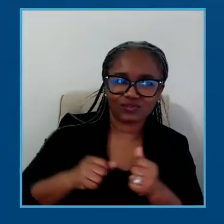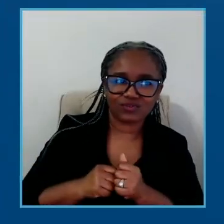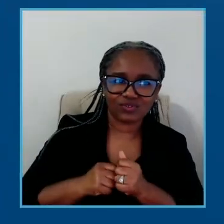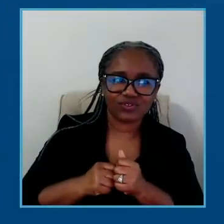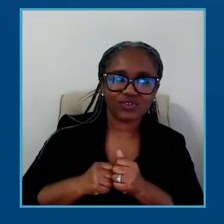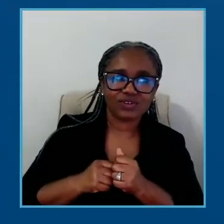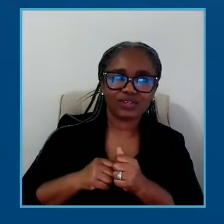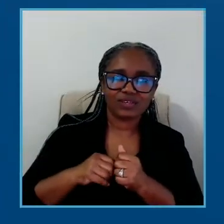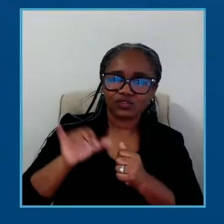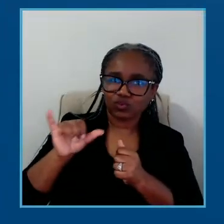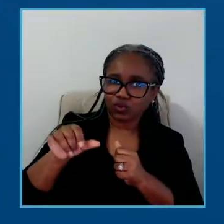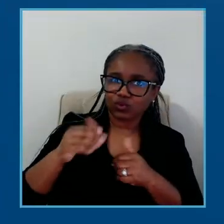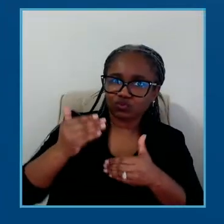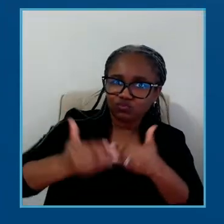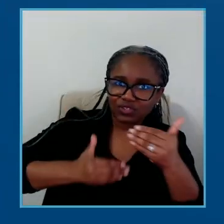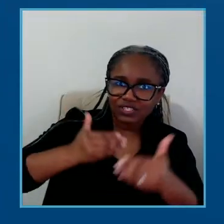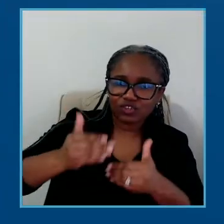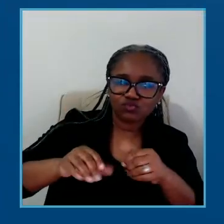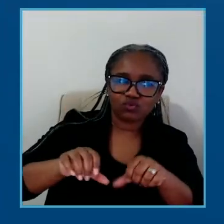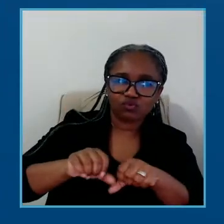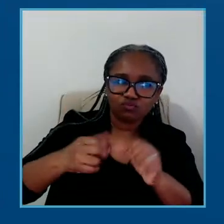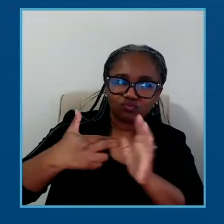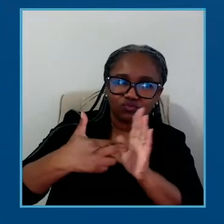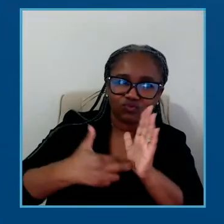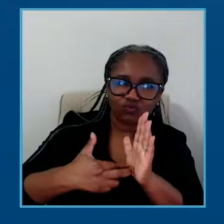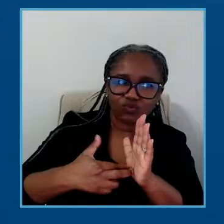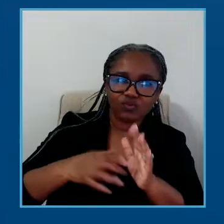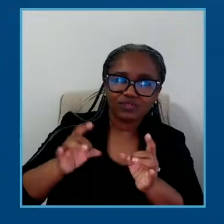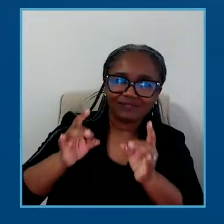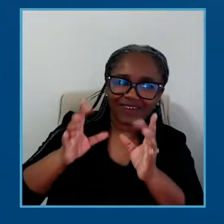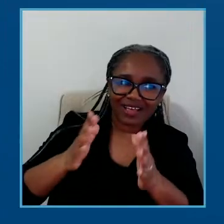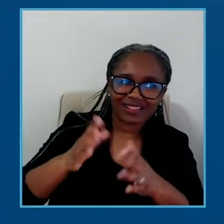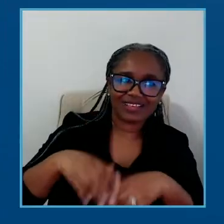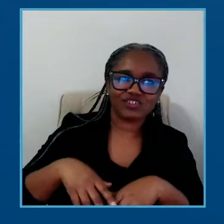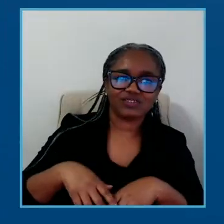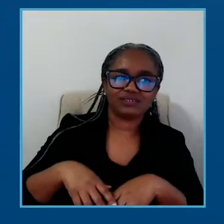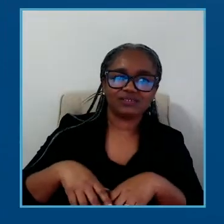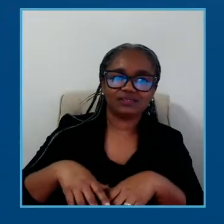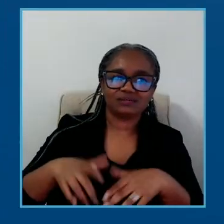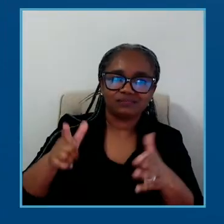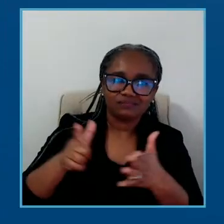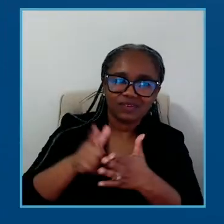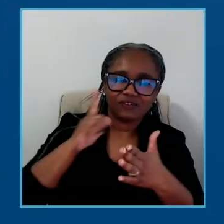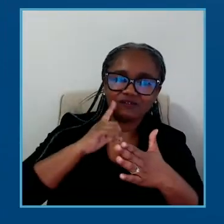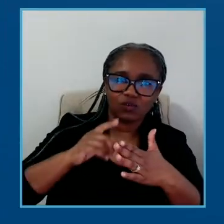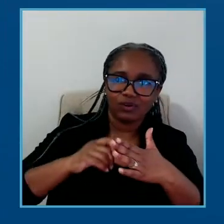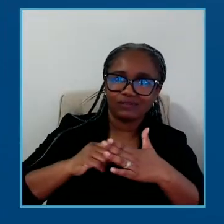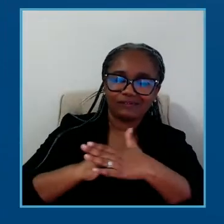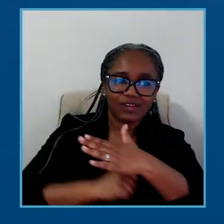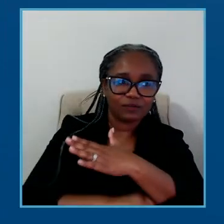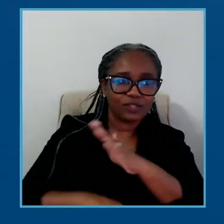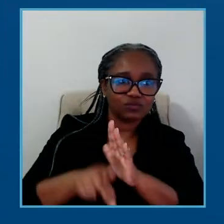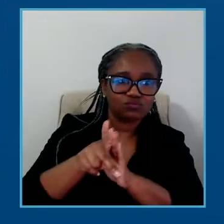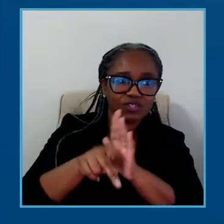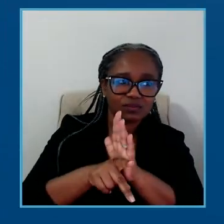right to vote, render the elections null and void. Any member has a right to raise an objection to the actions that were taken.